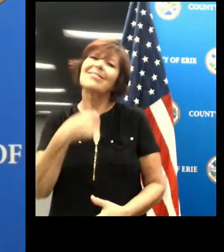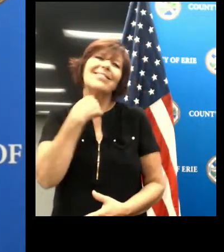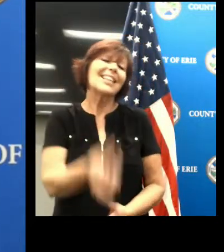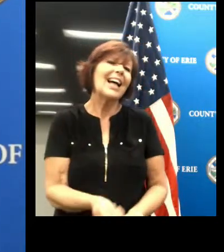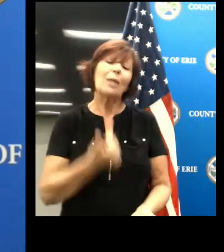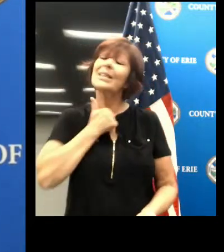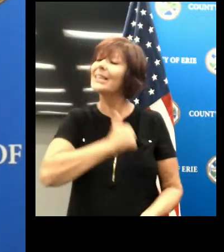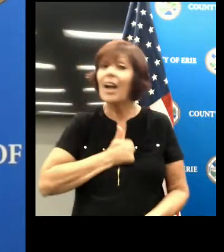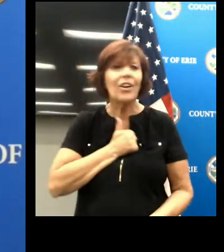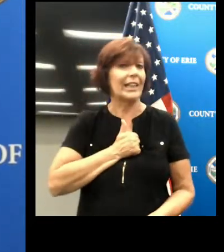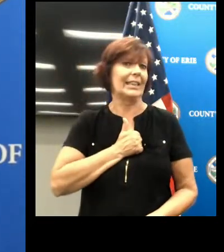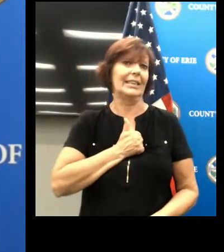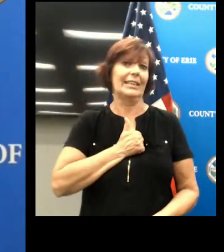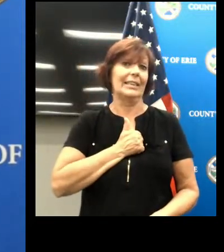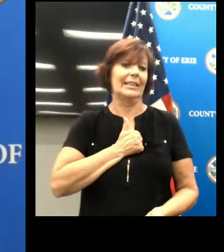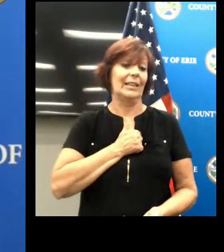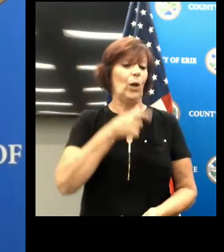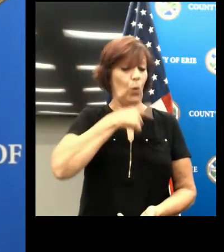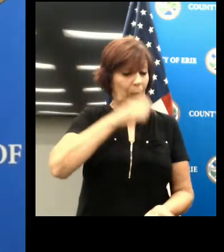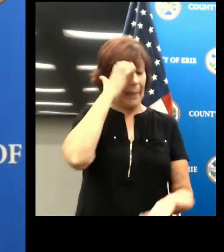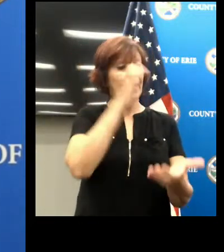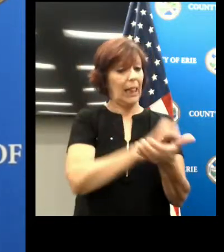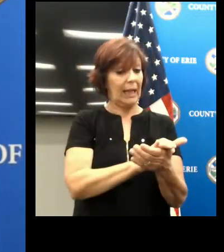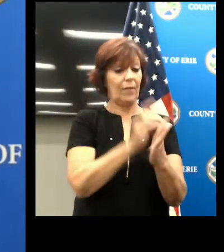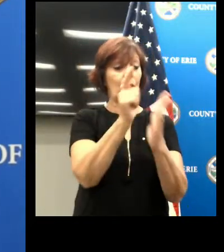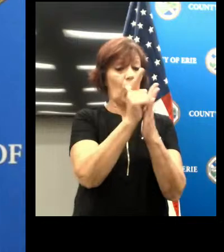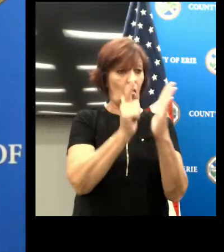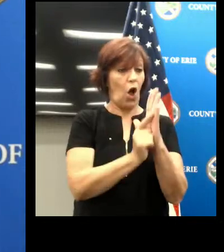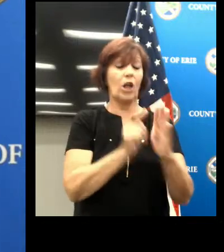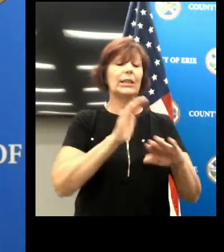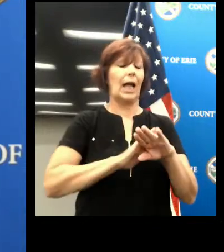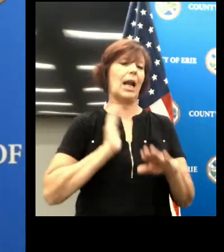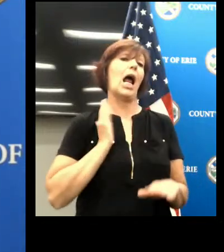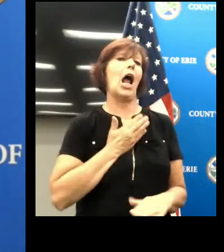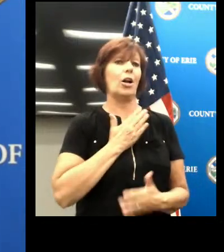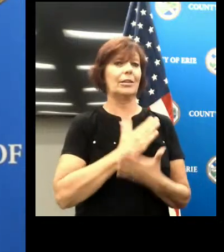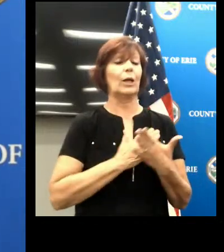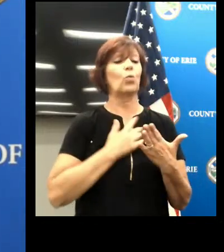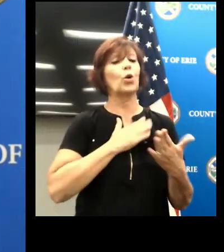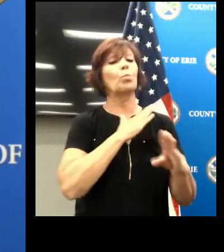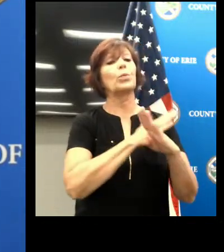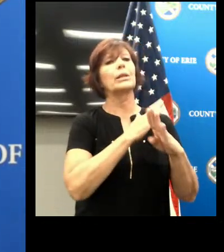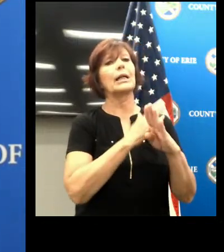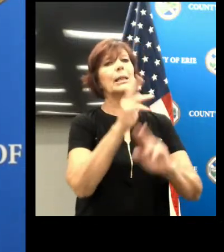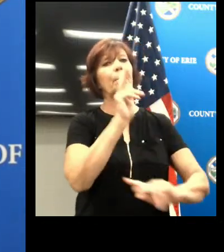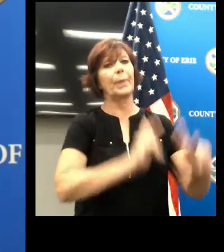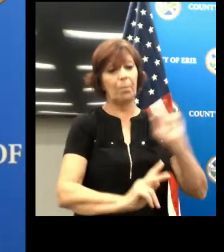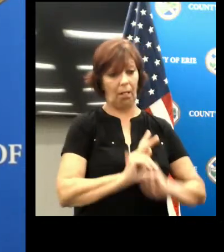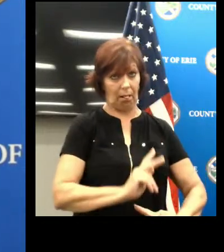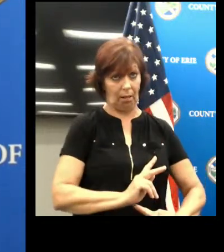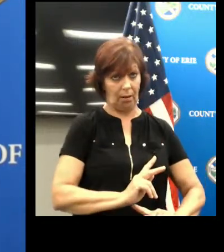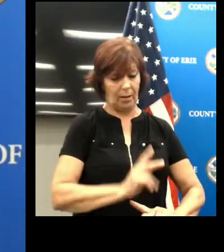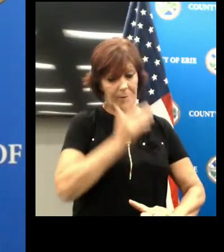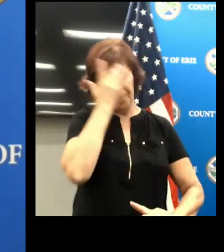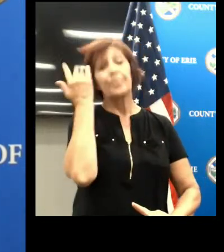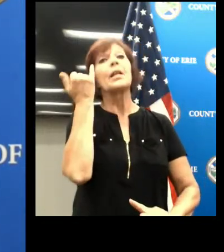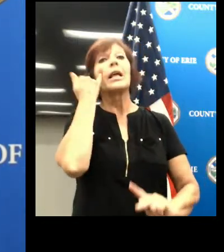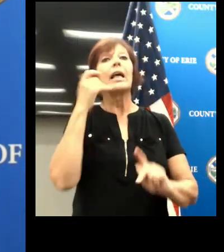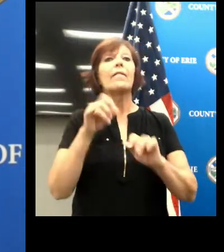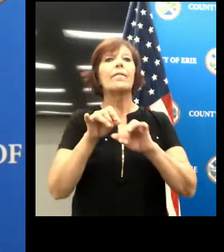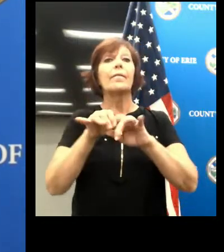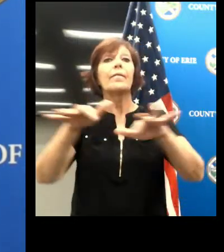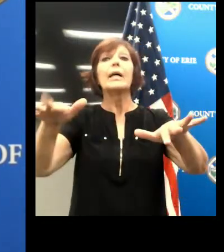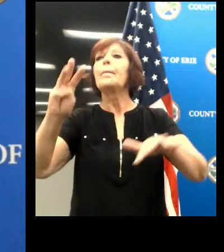I'm sorry, but we believe that the law is on our side and we're protecting individuals. I mean, if the outbreak in media